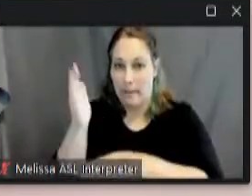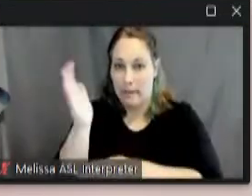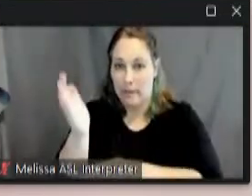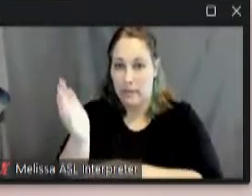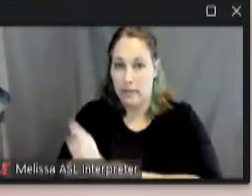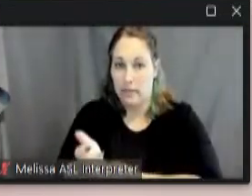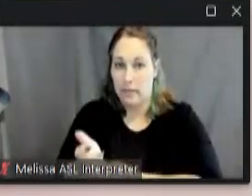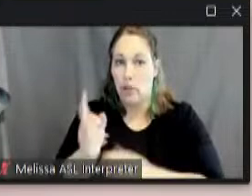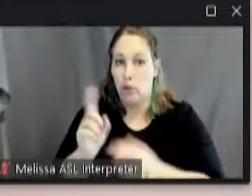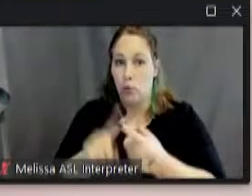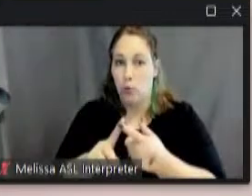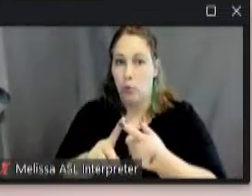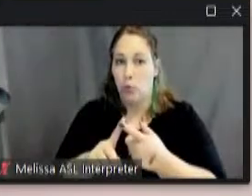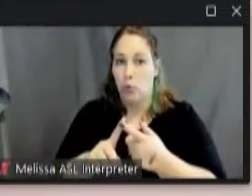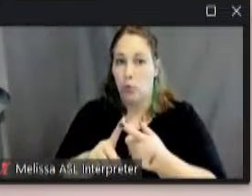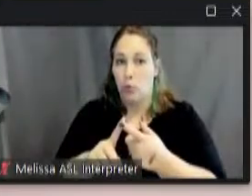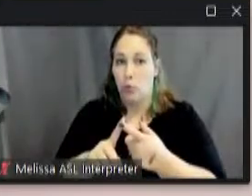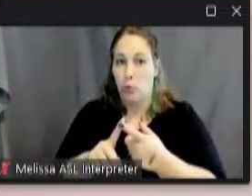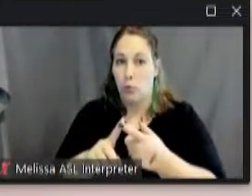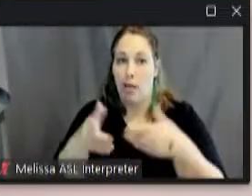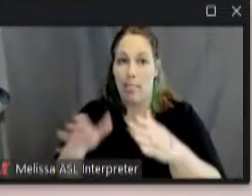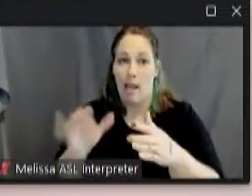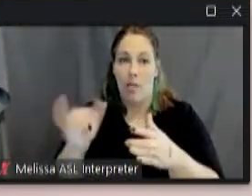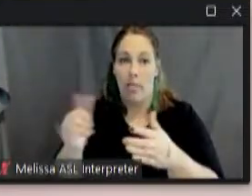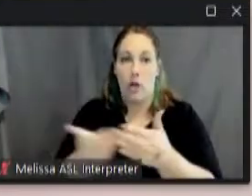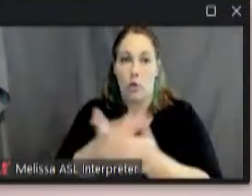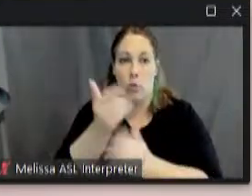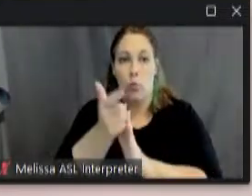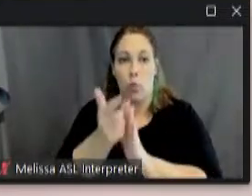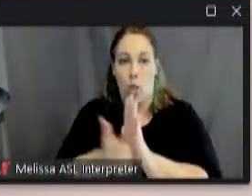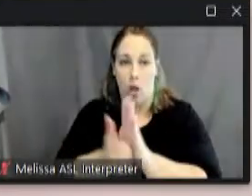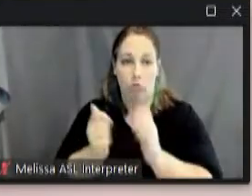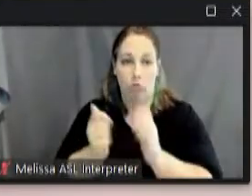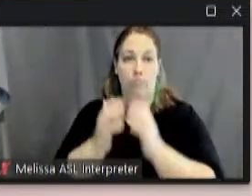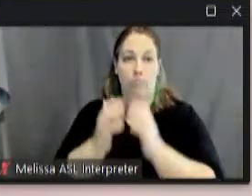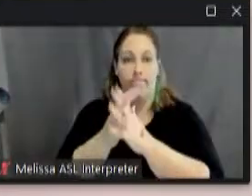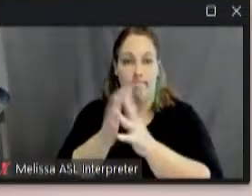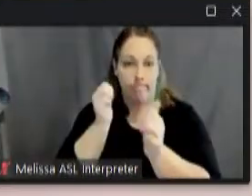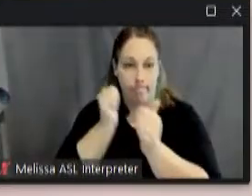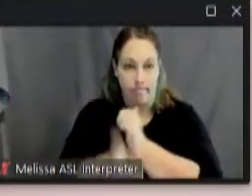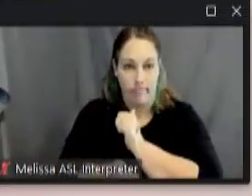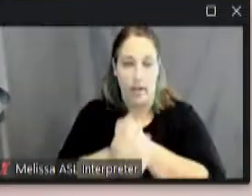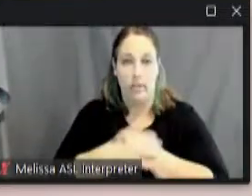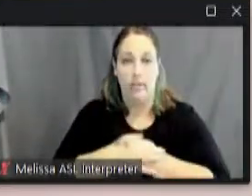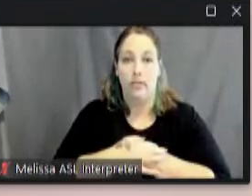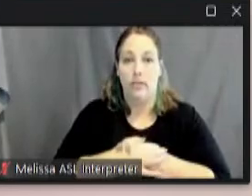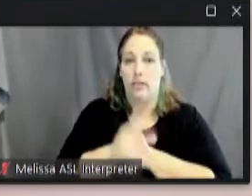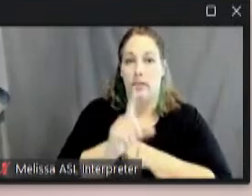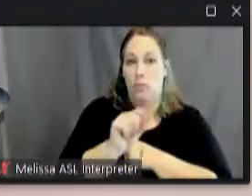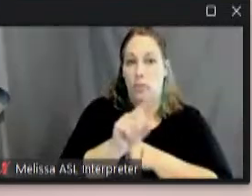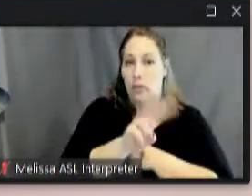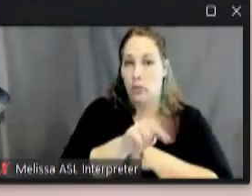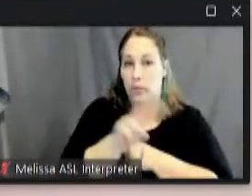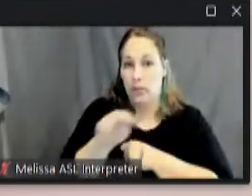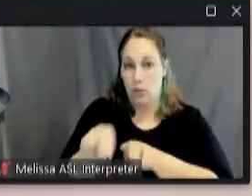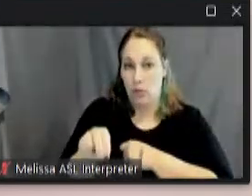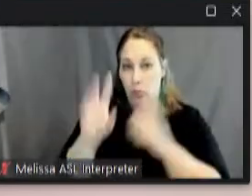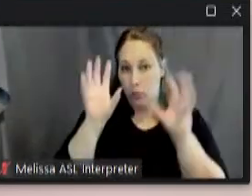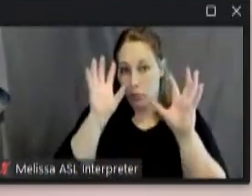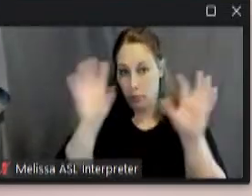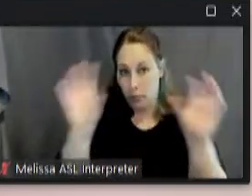to let this new law be known. Since 2022, the government of President Iris Xiomara